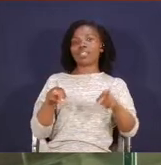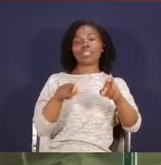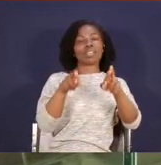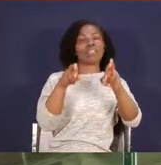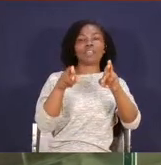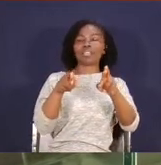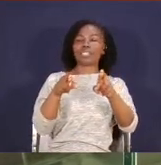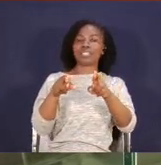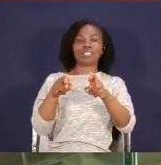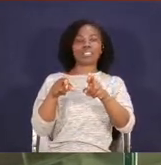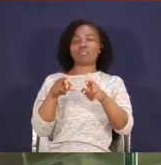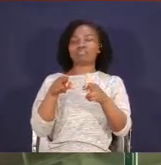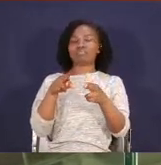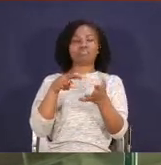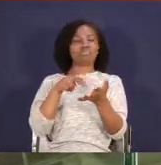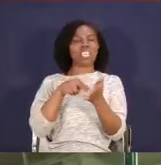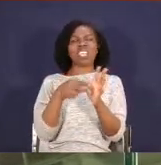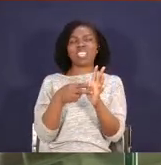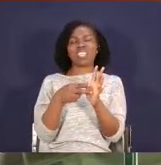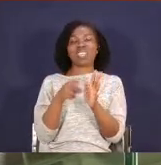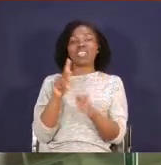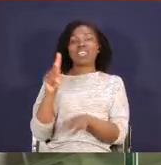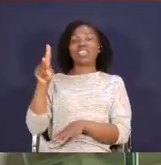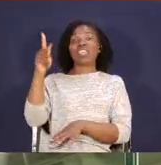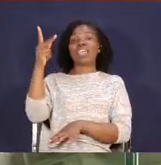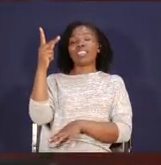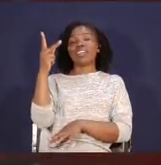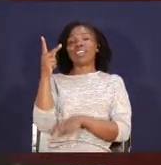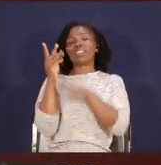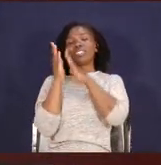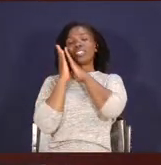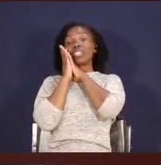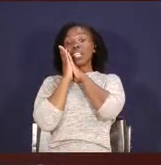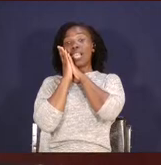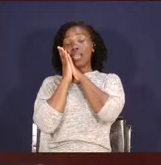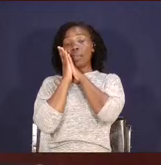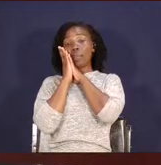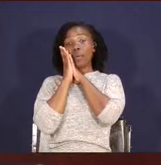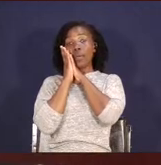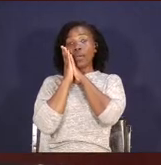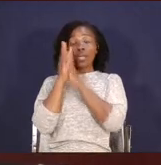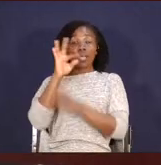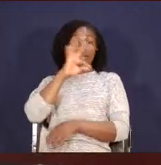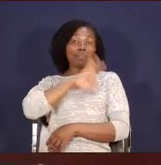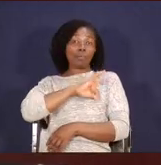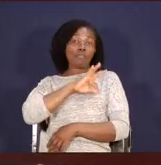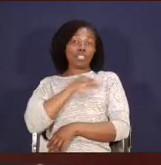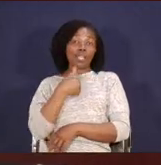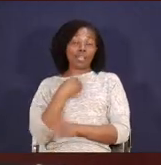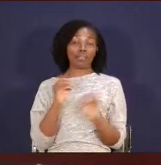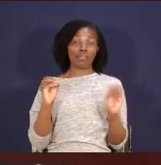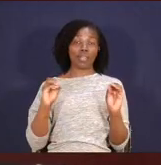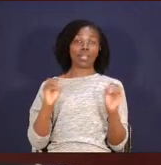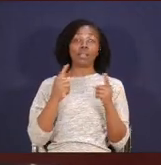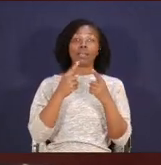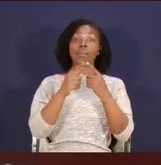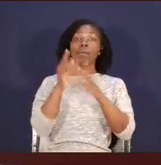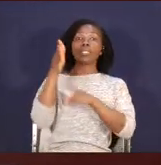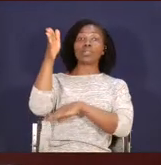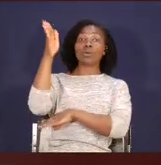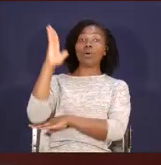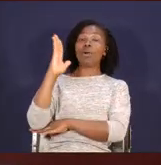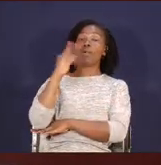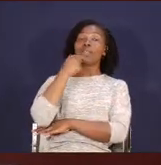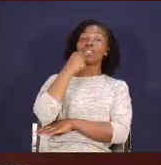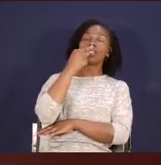sleeping giant. And as a pastor, you are praying for your city, you are praying for your nation, and God says, yeah, you are praying,